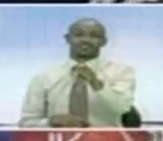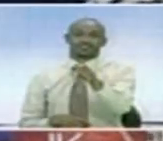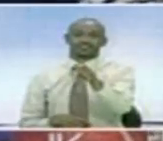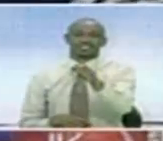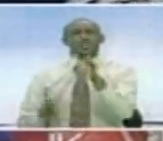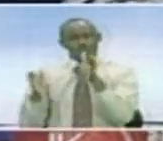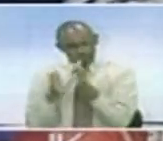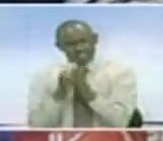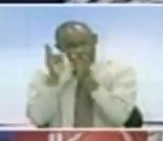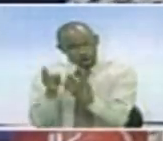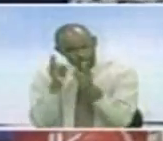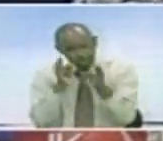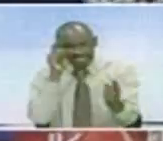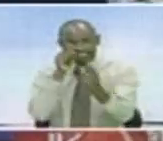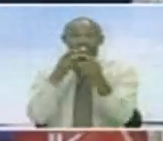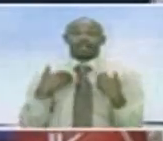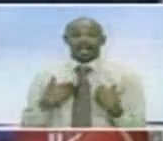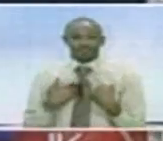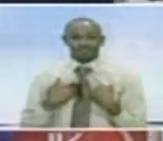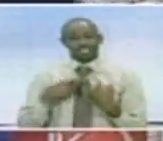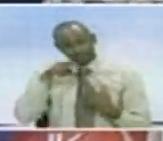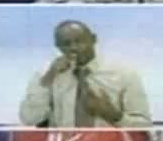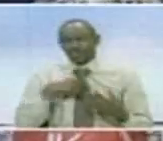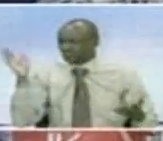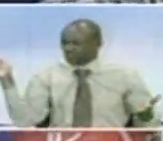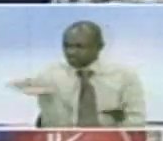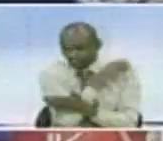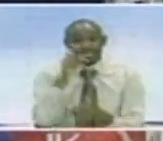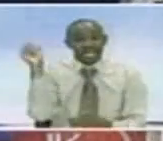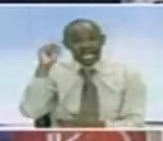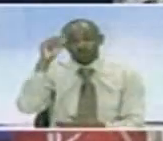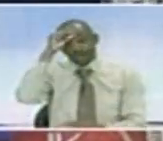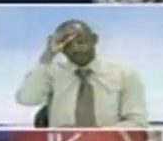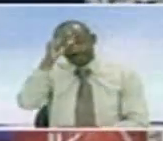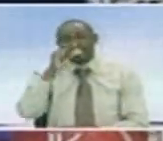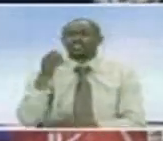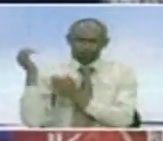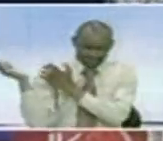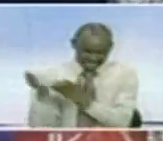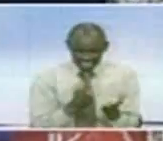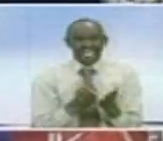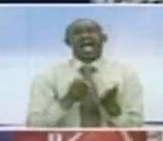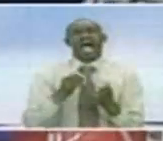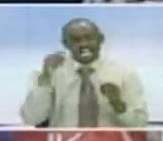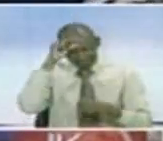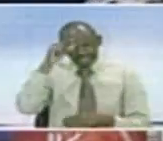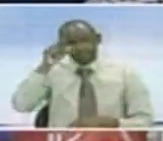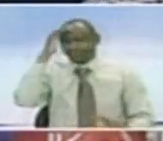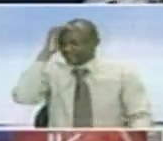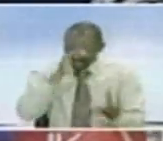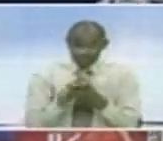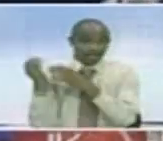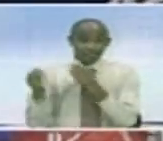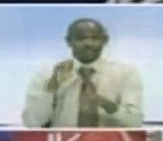with a common intention of getting rid of the KANU government and ushering a government they believed will bring